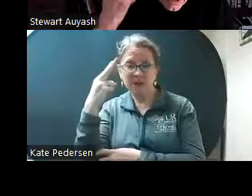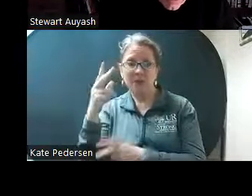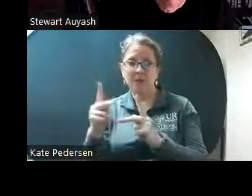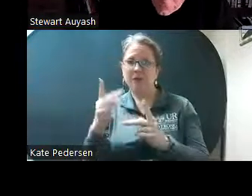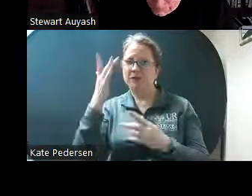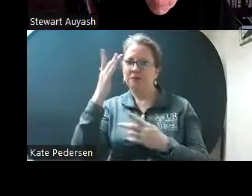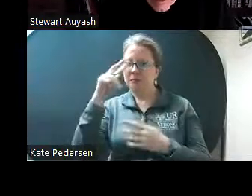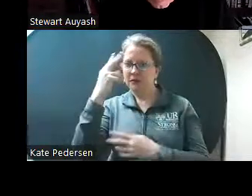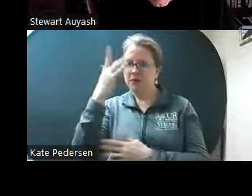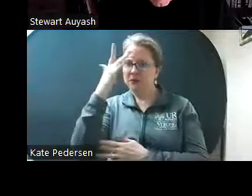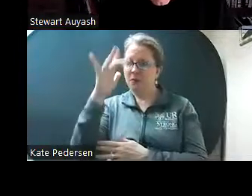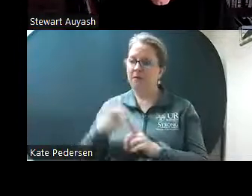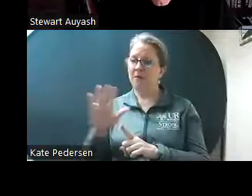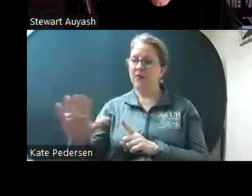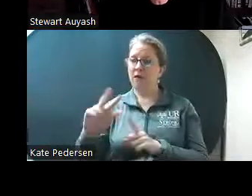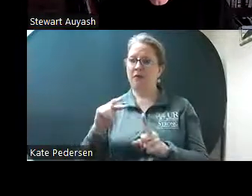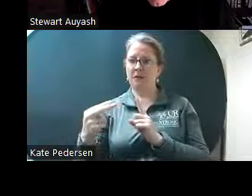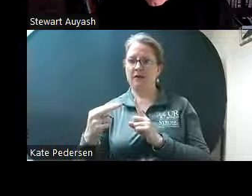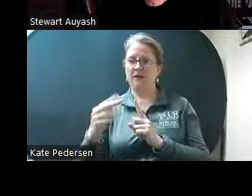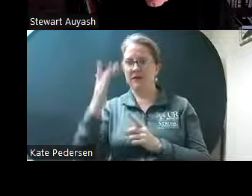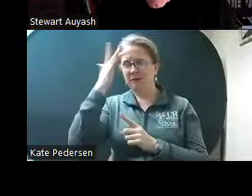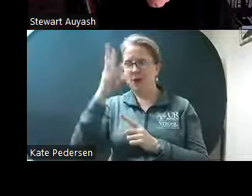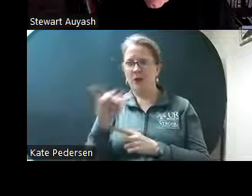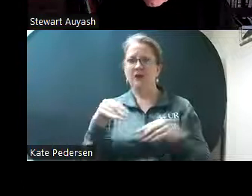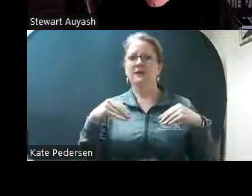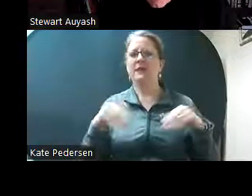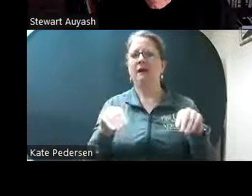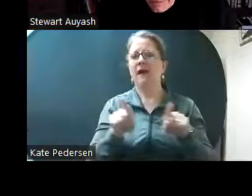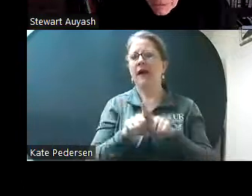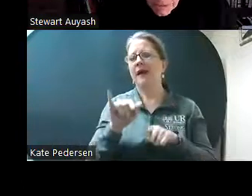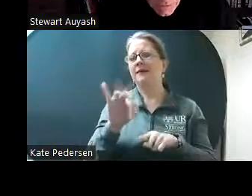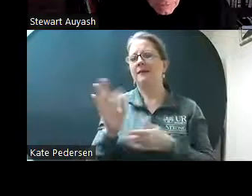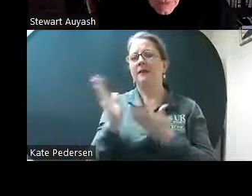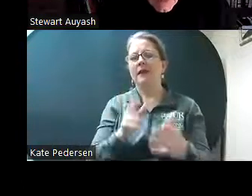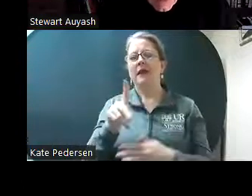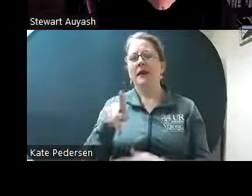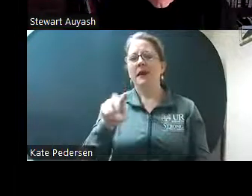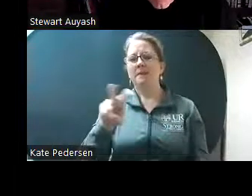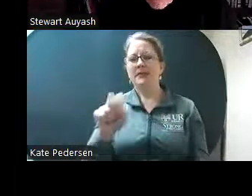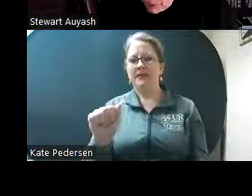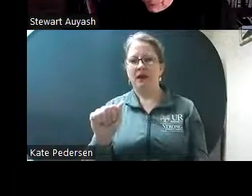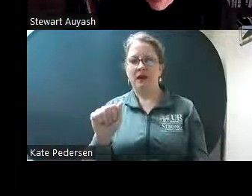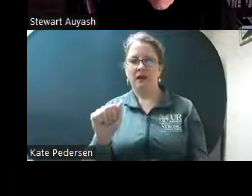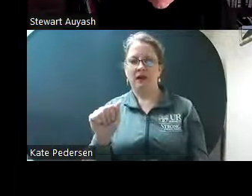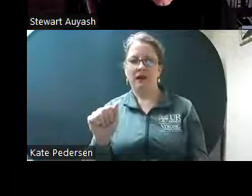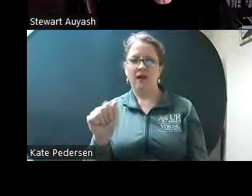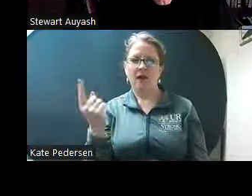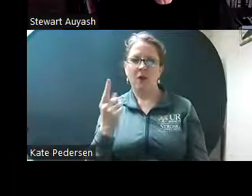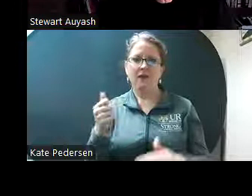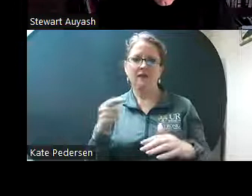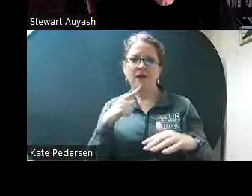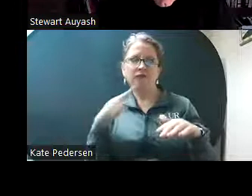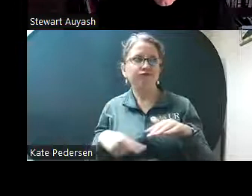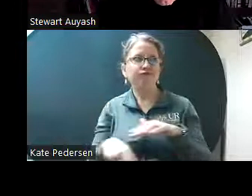smart, at least smart from their perspective, way of selling them as if they were just delivering pizzas, and were always under the radar,